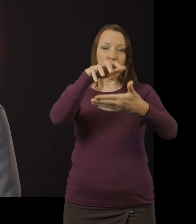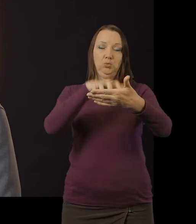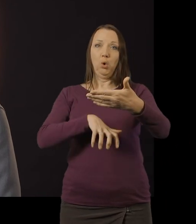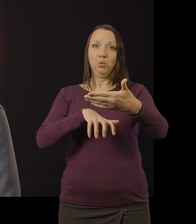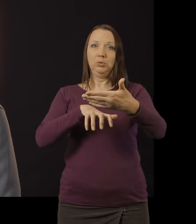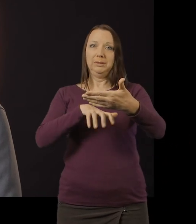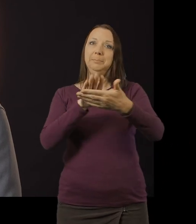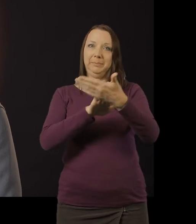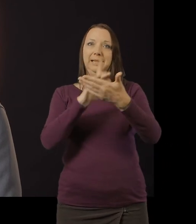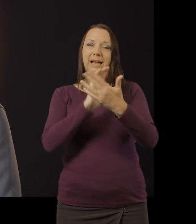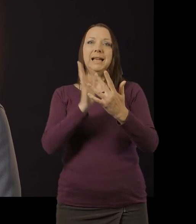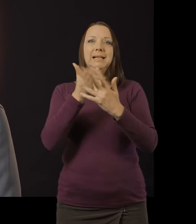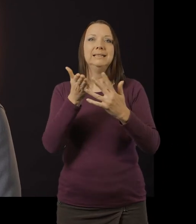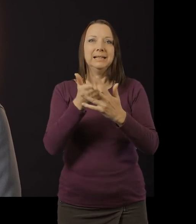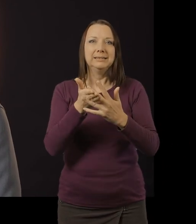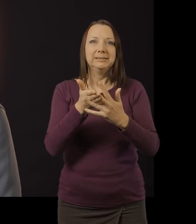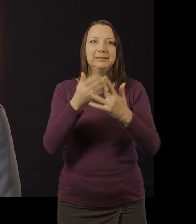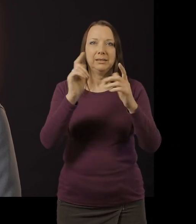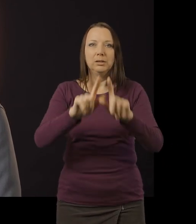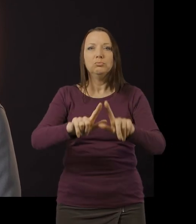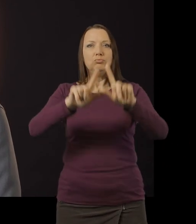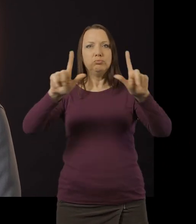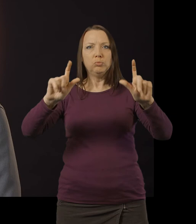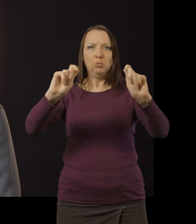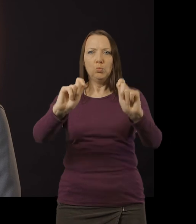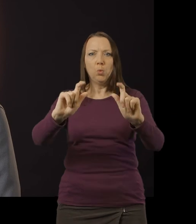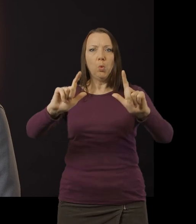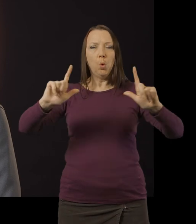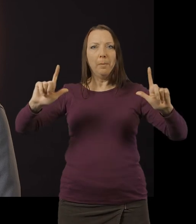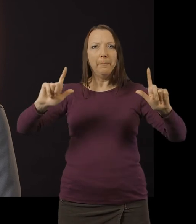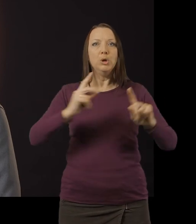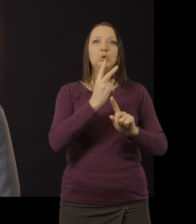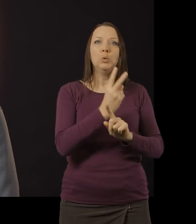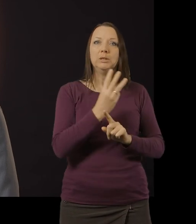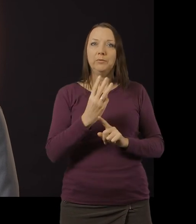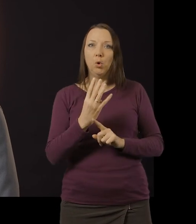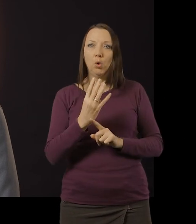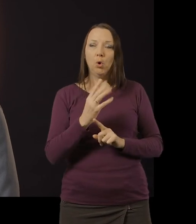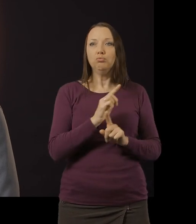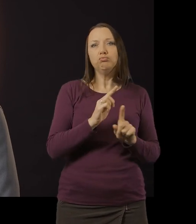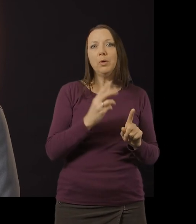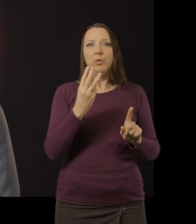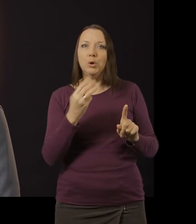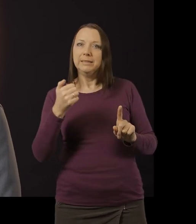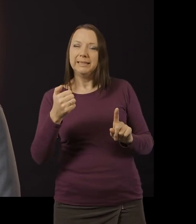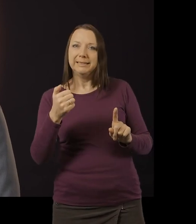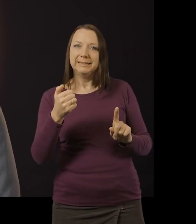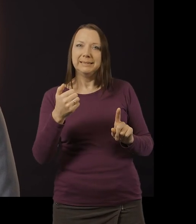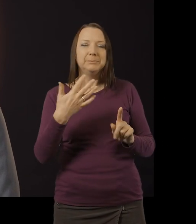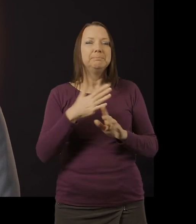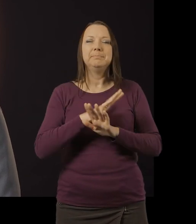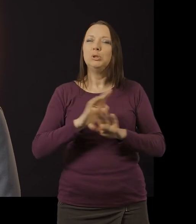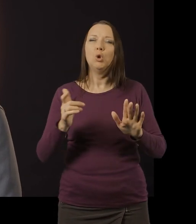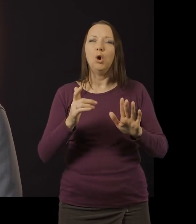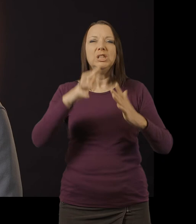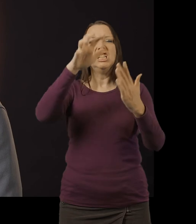format in terms of things to be made size 24 to 36, and not necessarily to be given